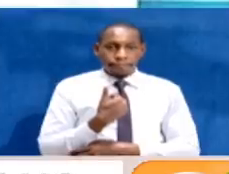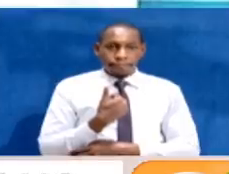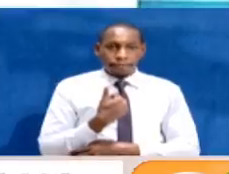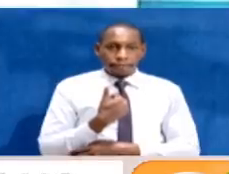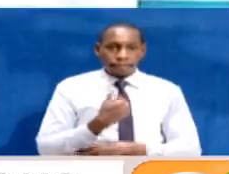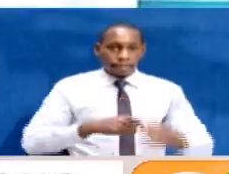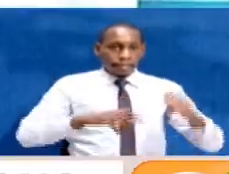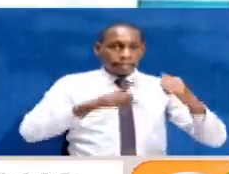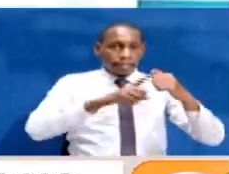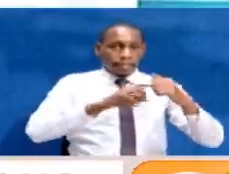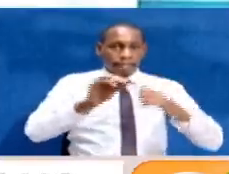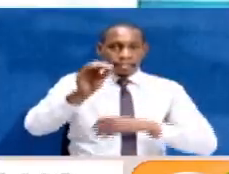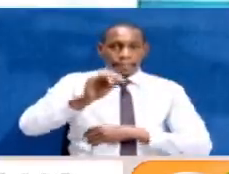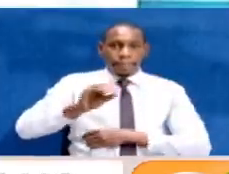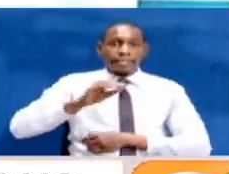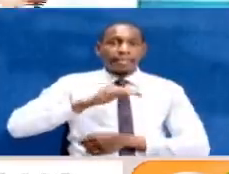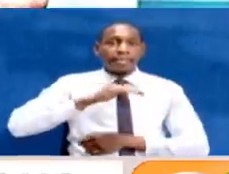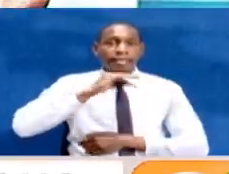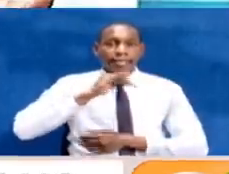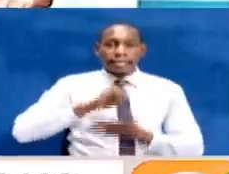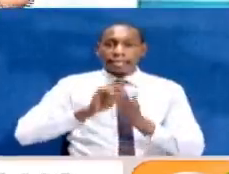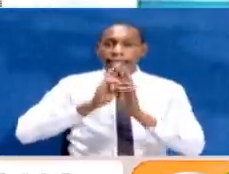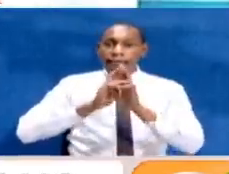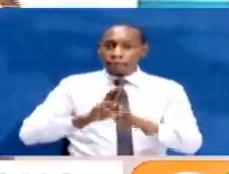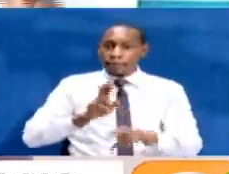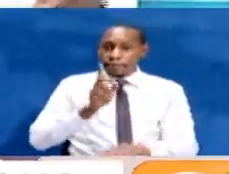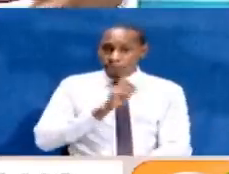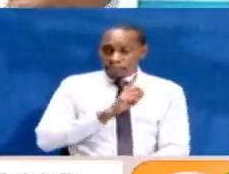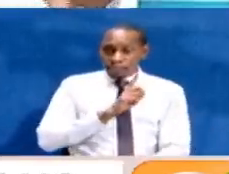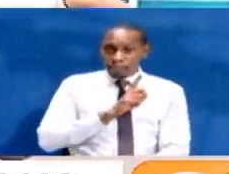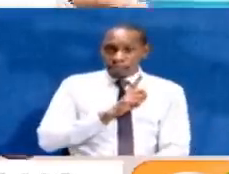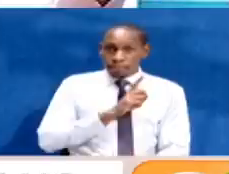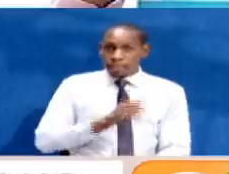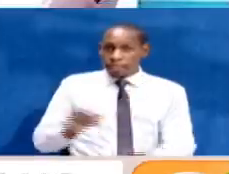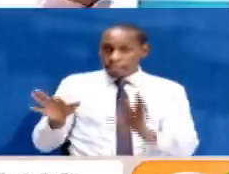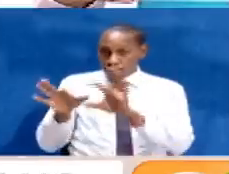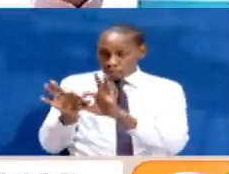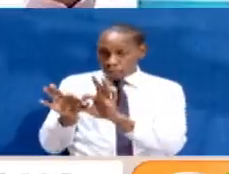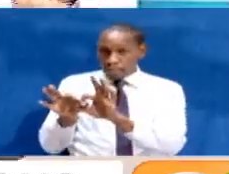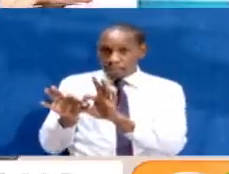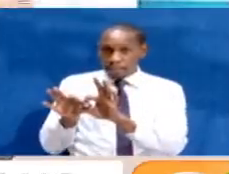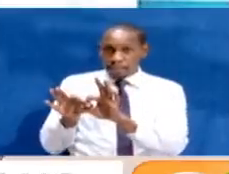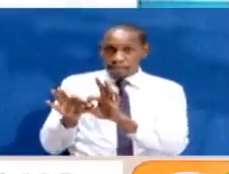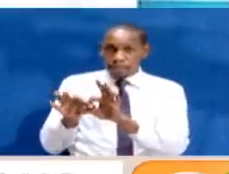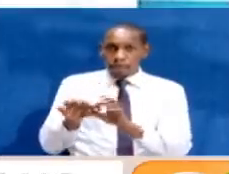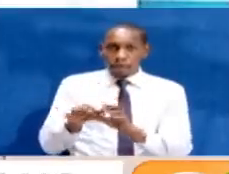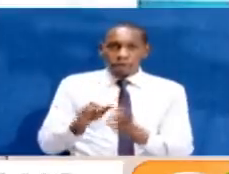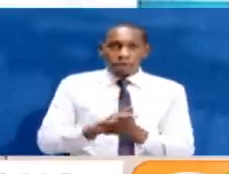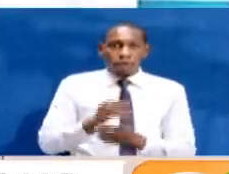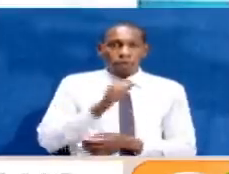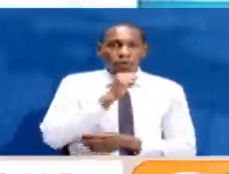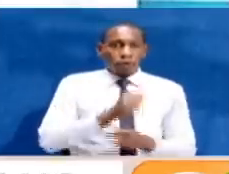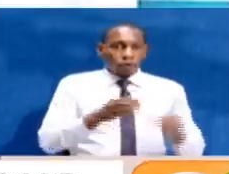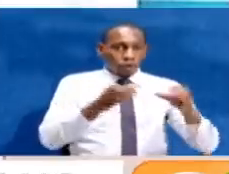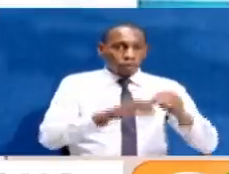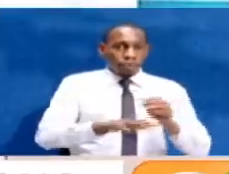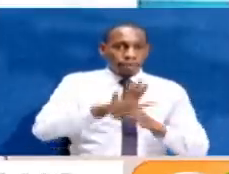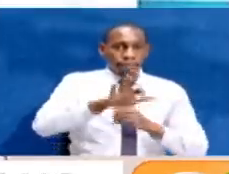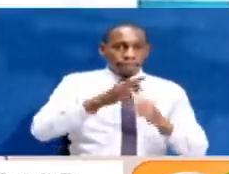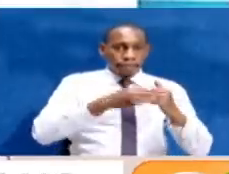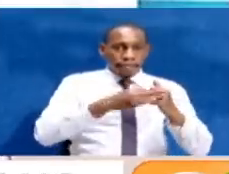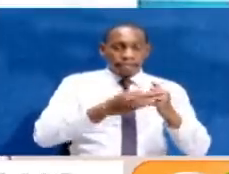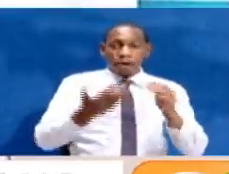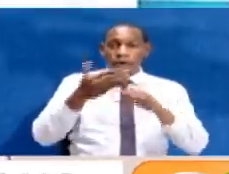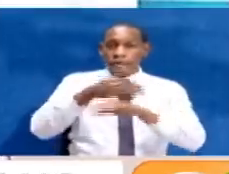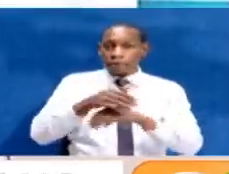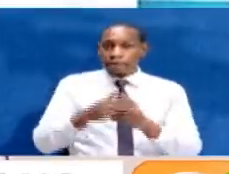60% of the deaths that have been noted so far actually came from that age group, you know,